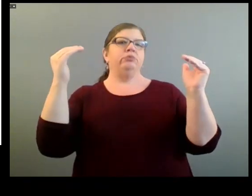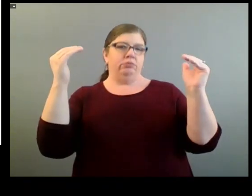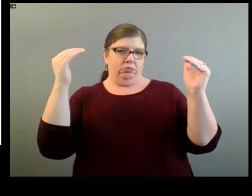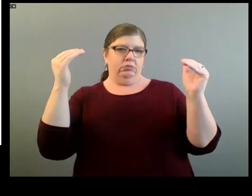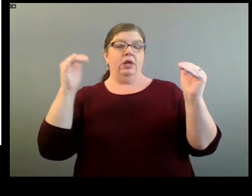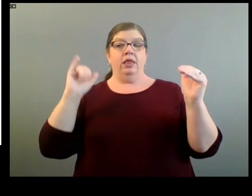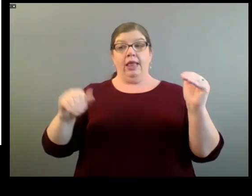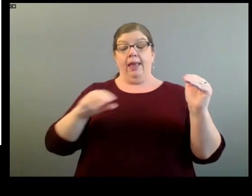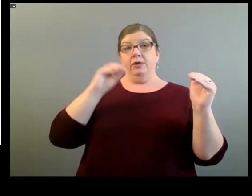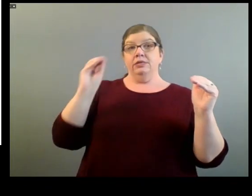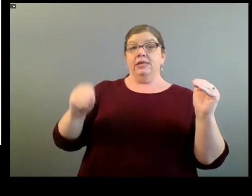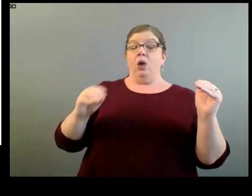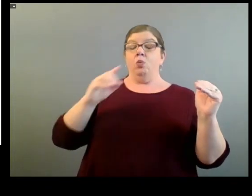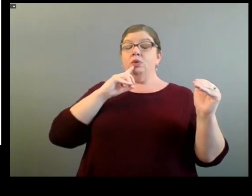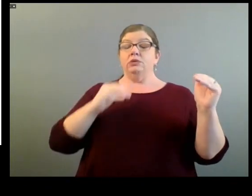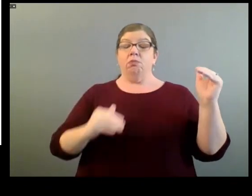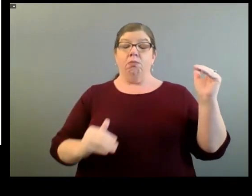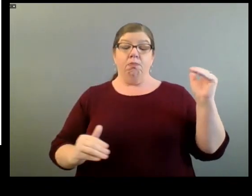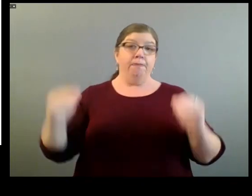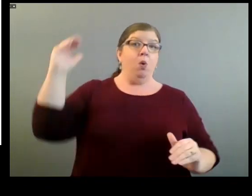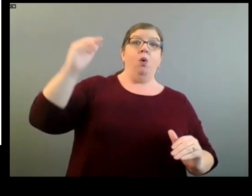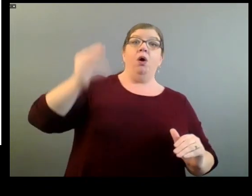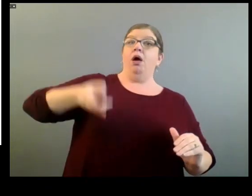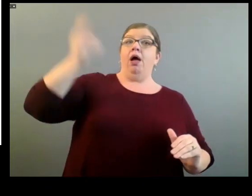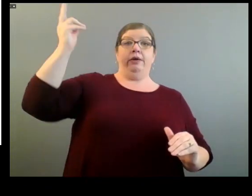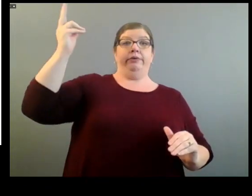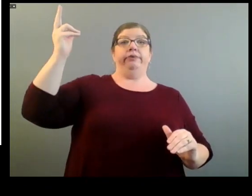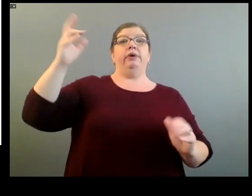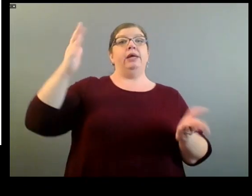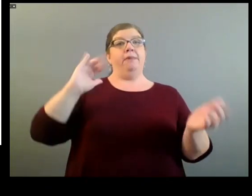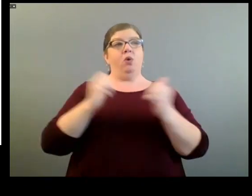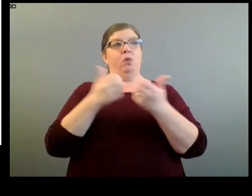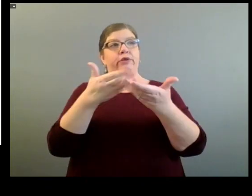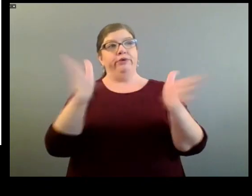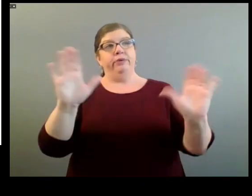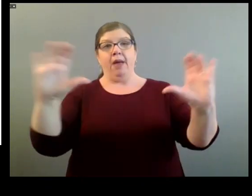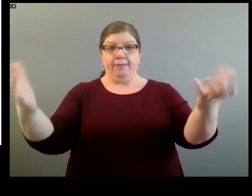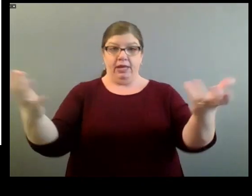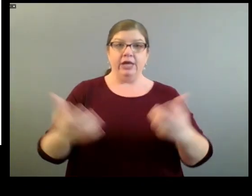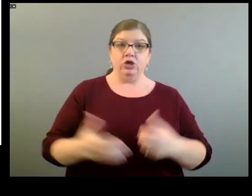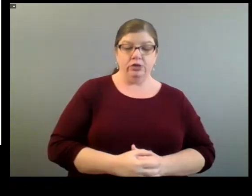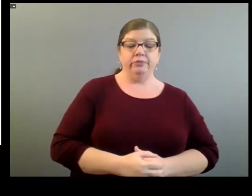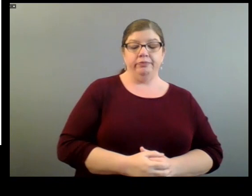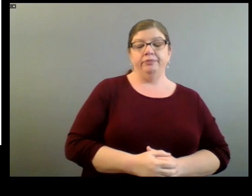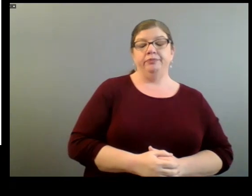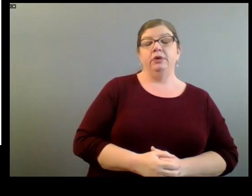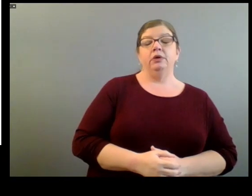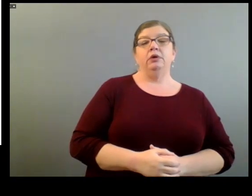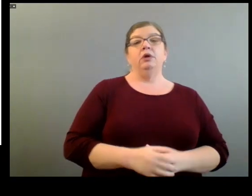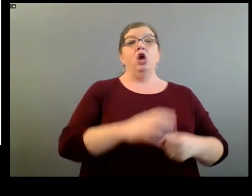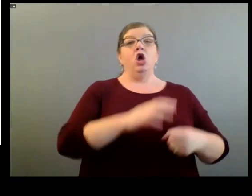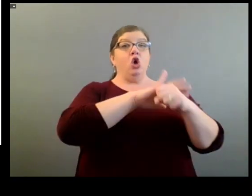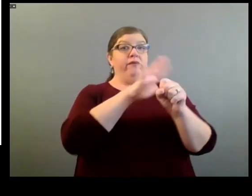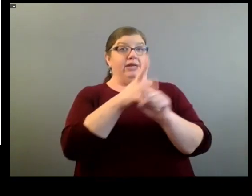was disproportionately higher than the population. Of COVID-19